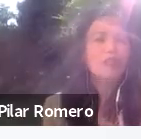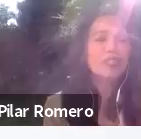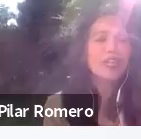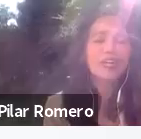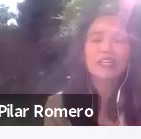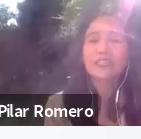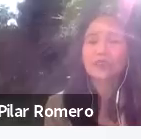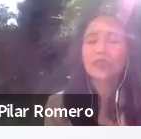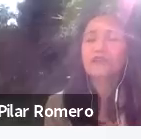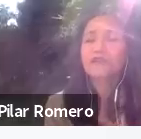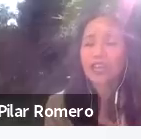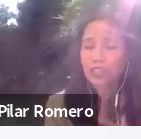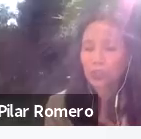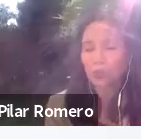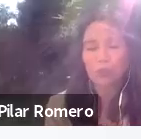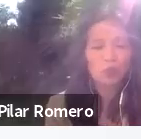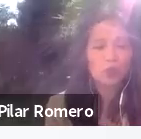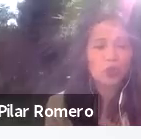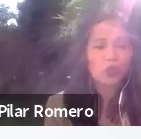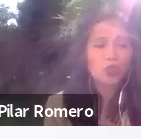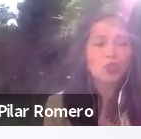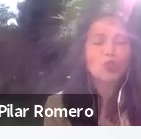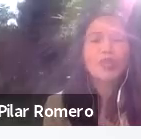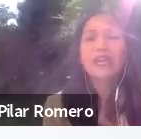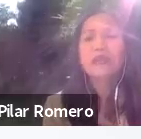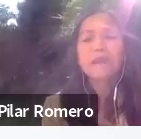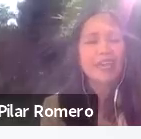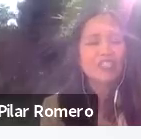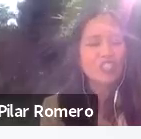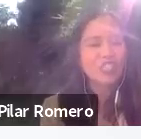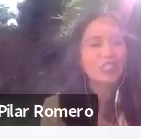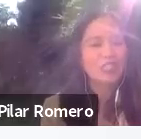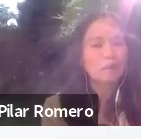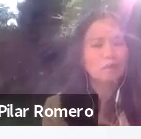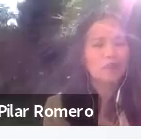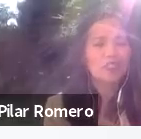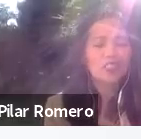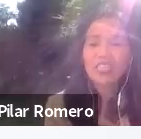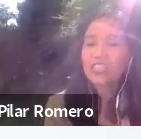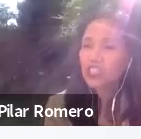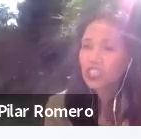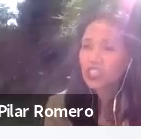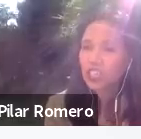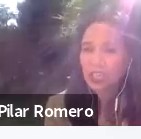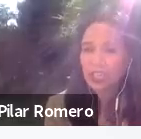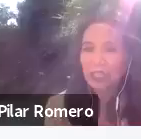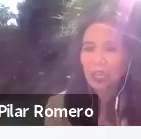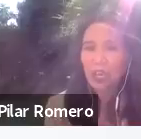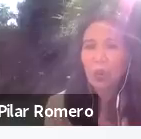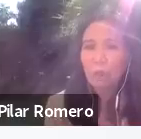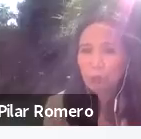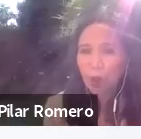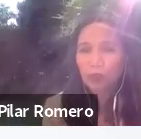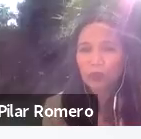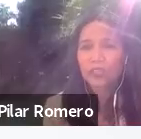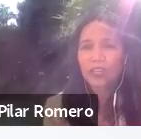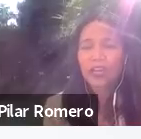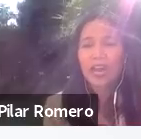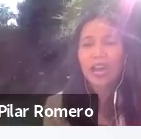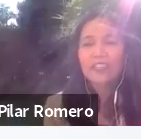I would like to invite you to reimagine teaching